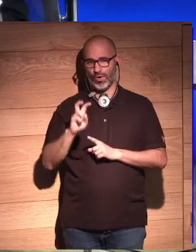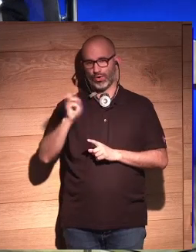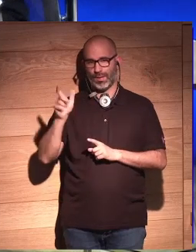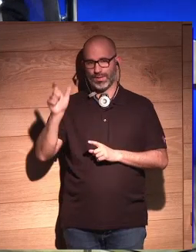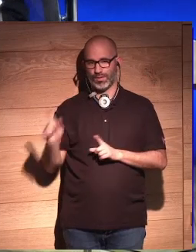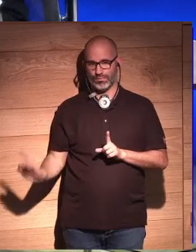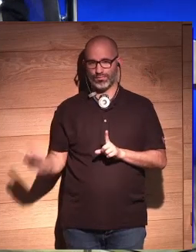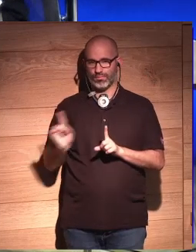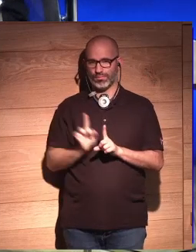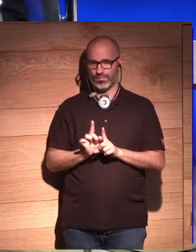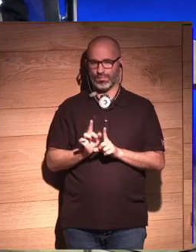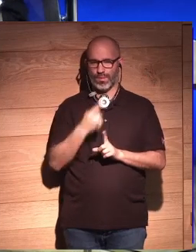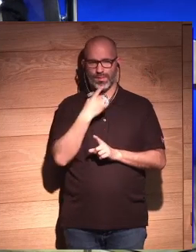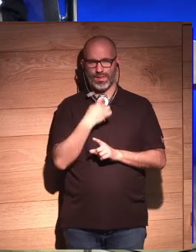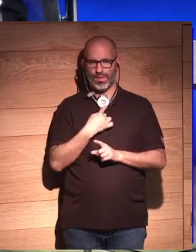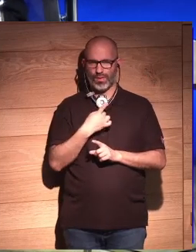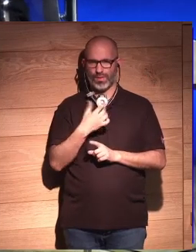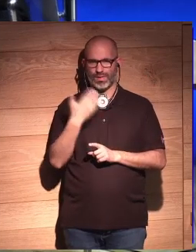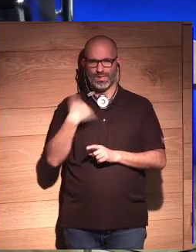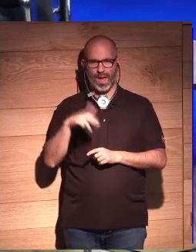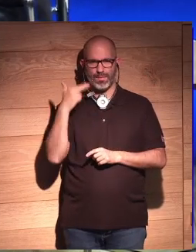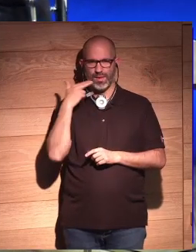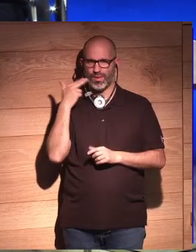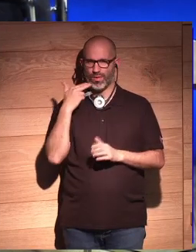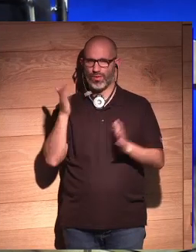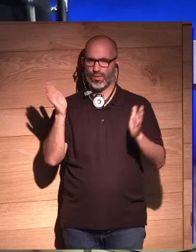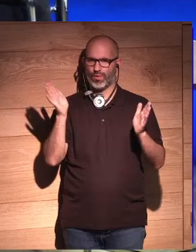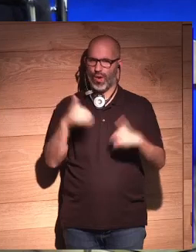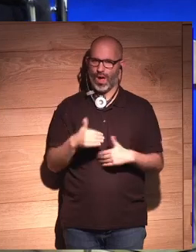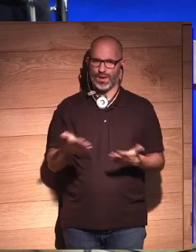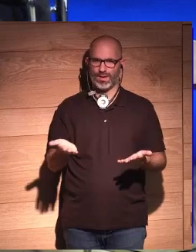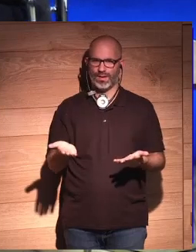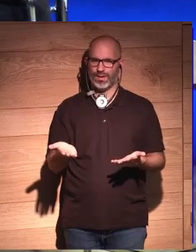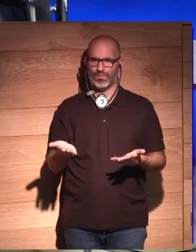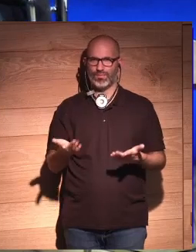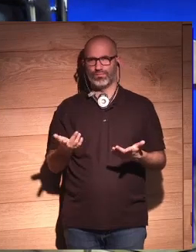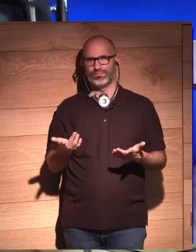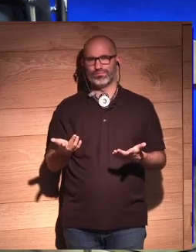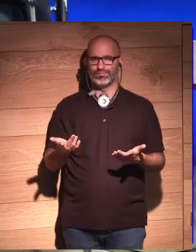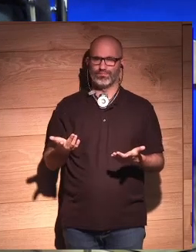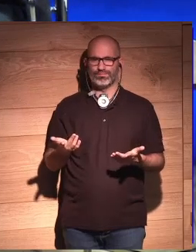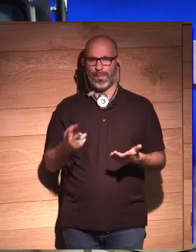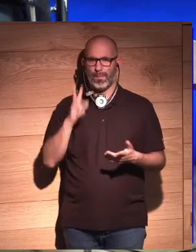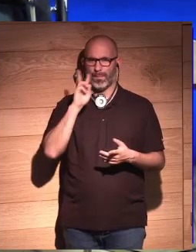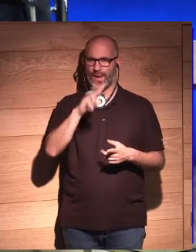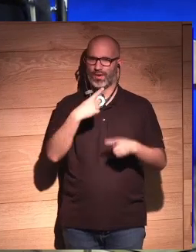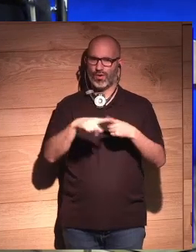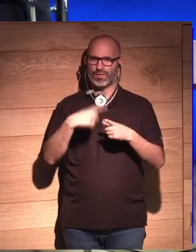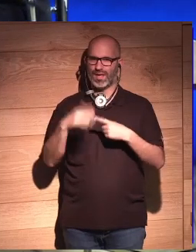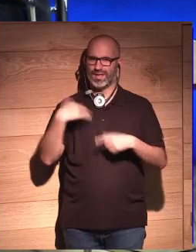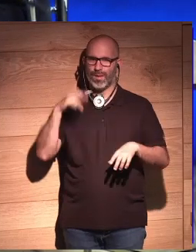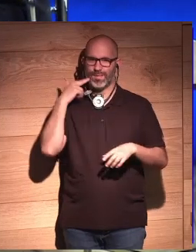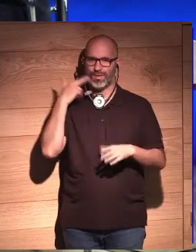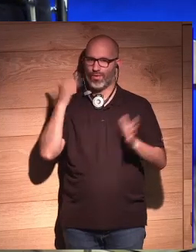dying anymore. You know, because we have become a particle in the Big Bang explosion. We have